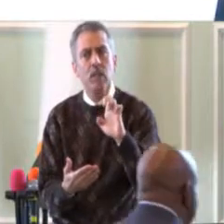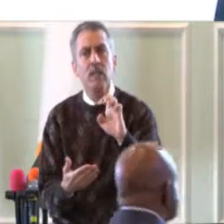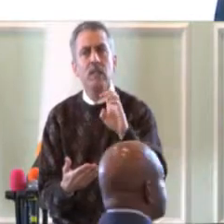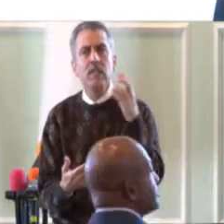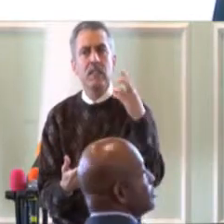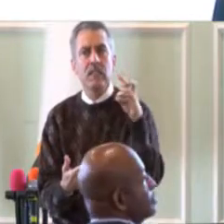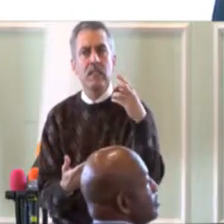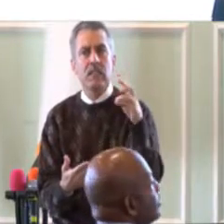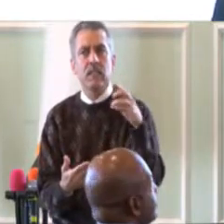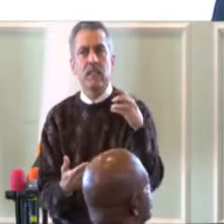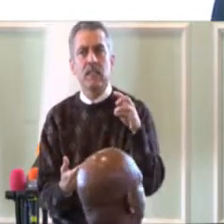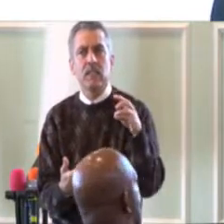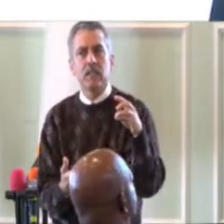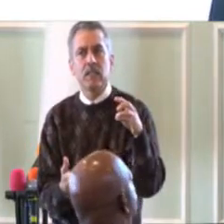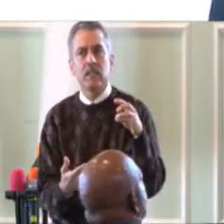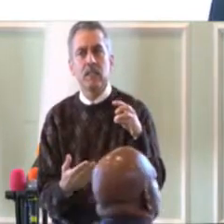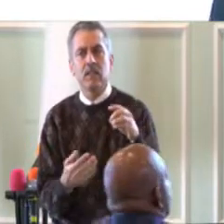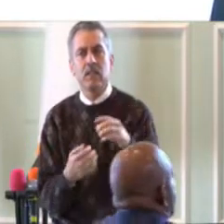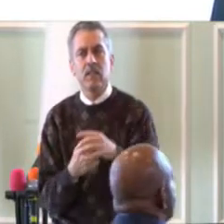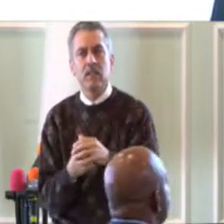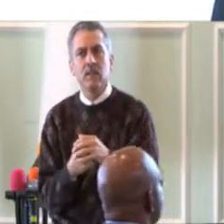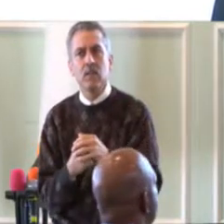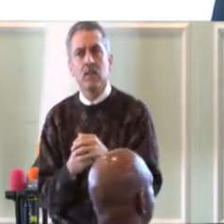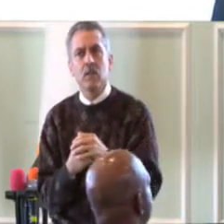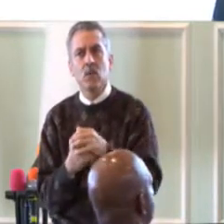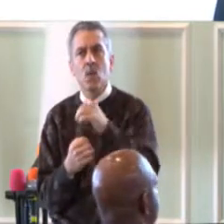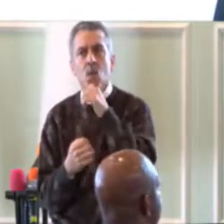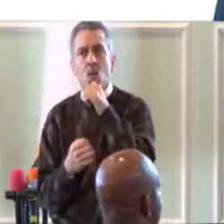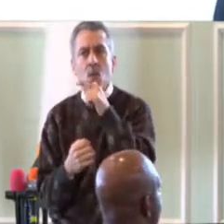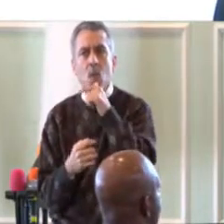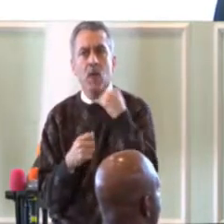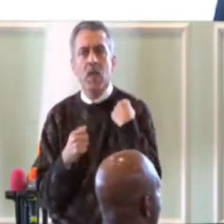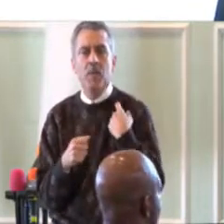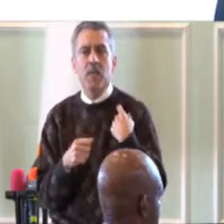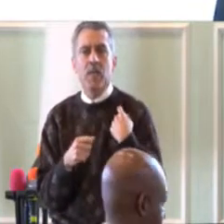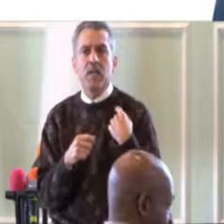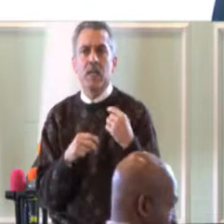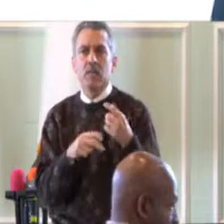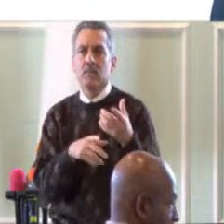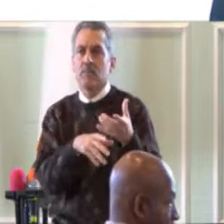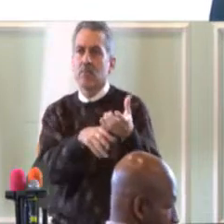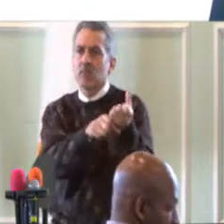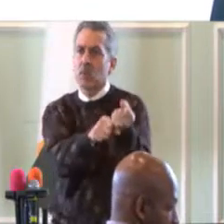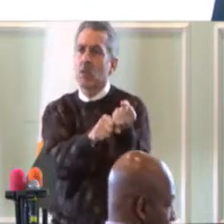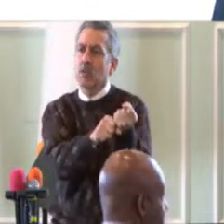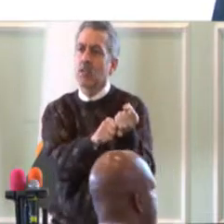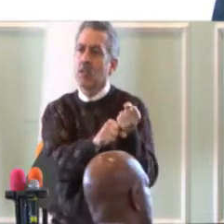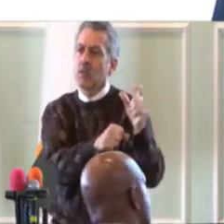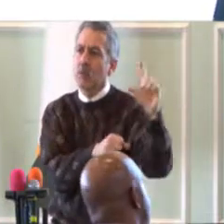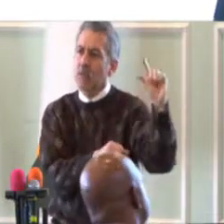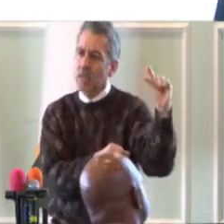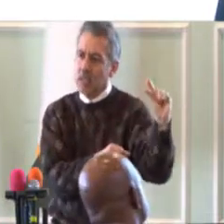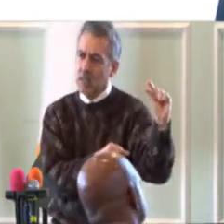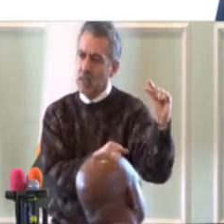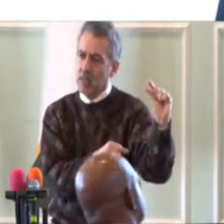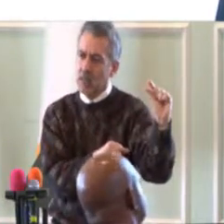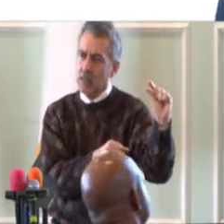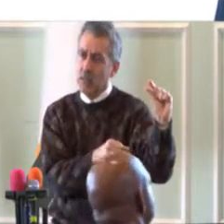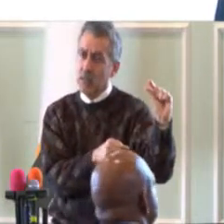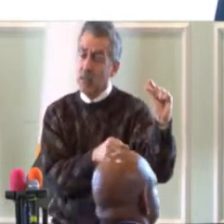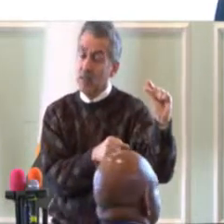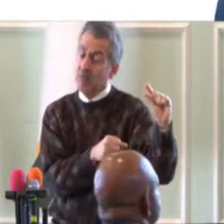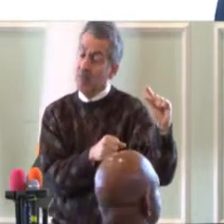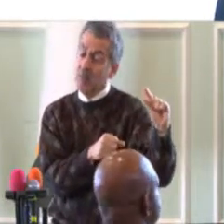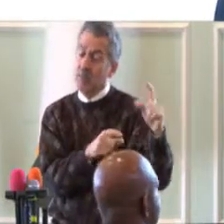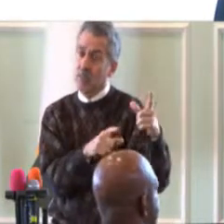can be trusted with very little can also be trusted with much, and whoever is dishonest with very little will also be dishonest with